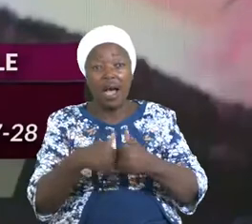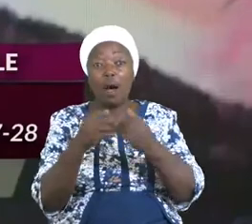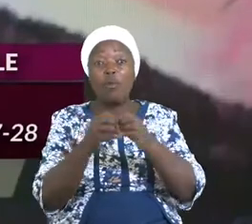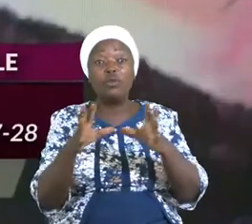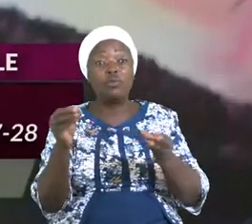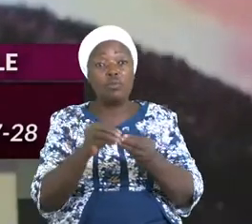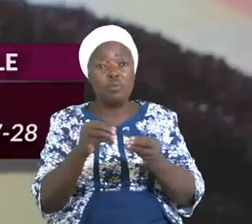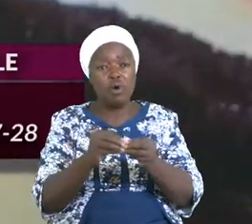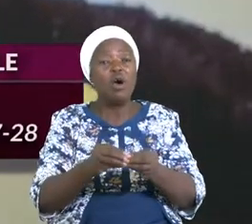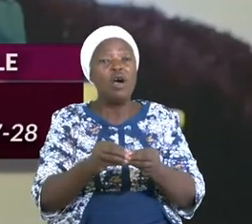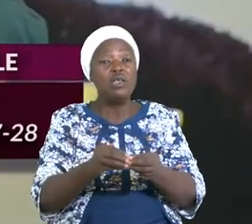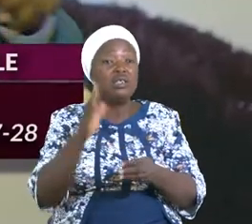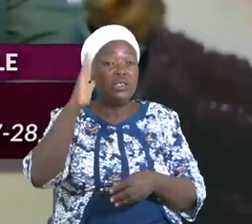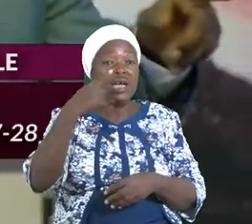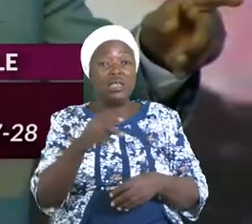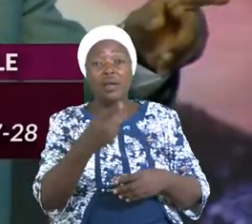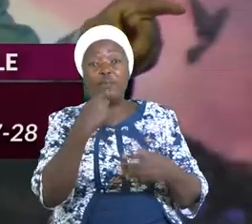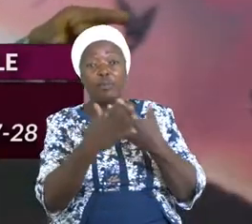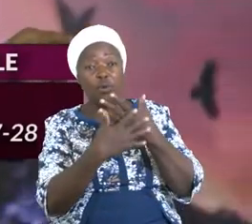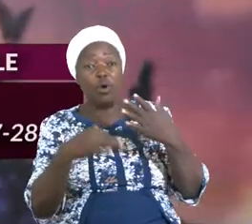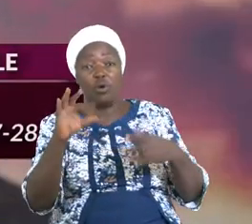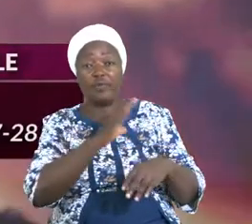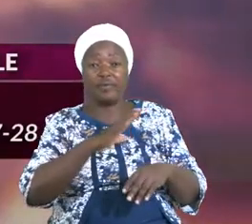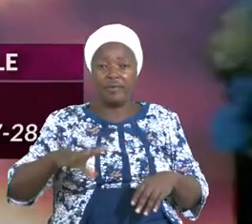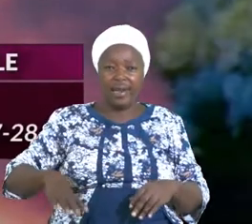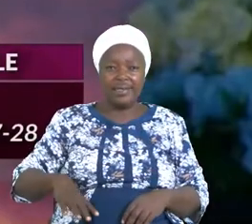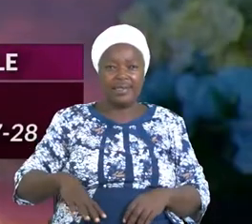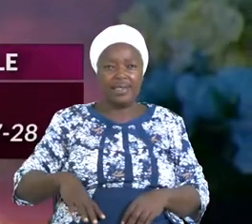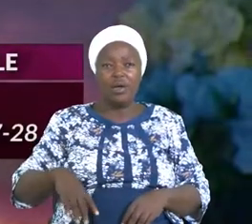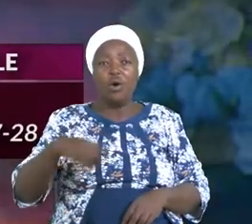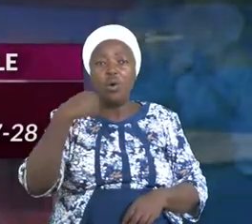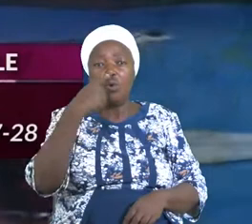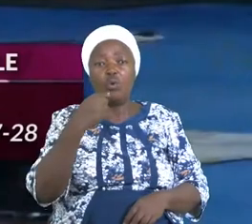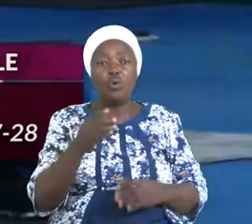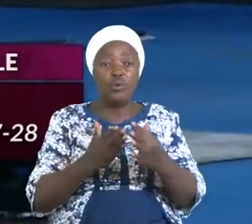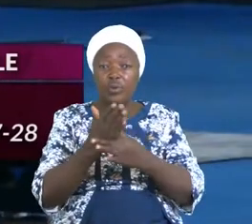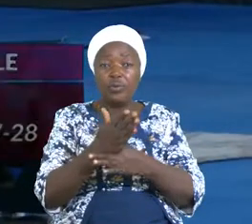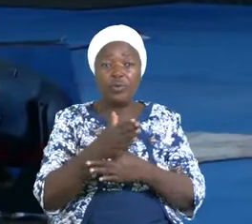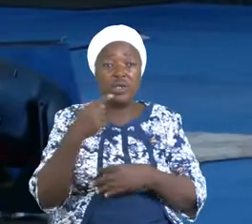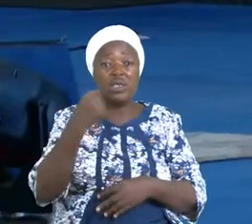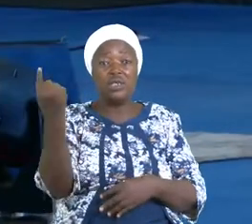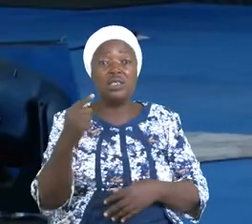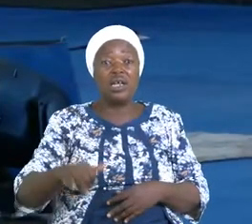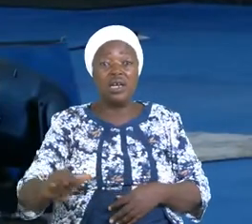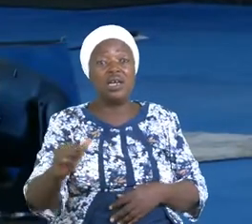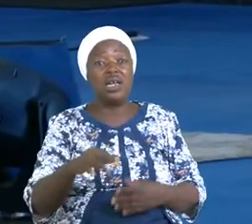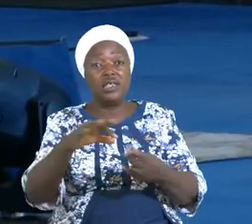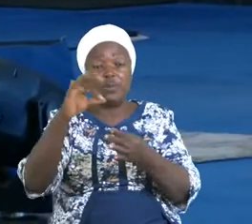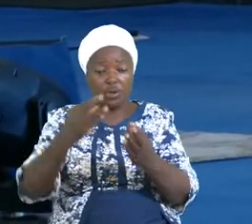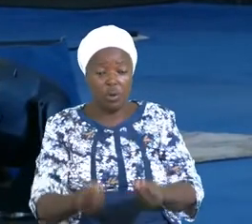more shall the blood of Christ, who through the eternal Spirit offered